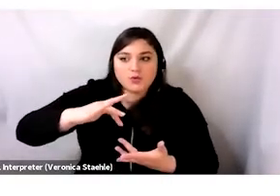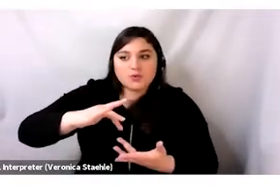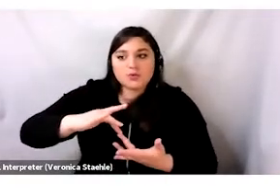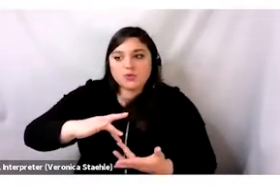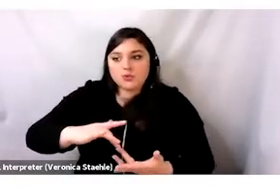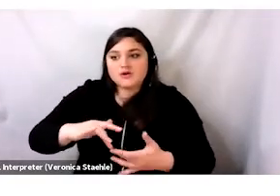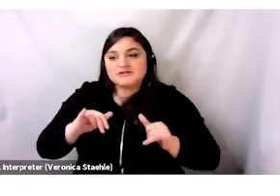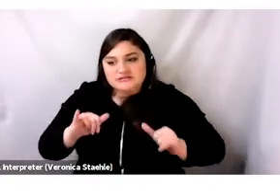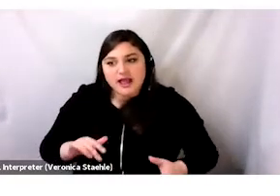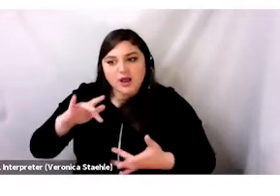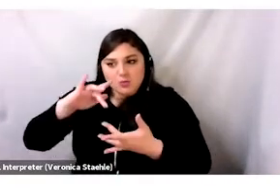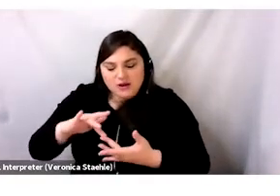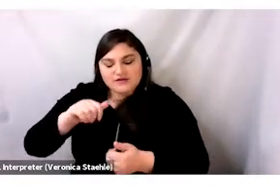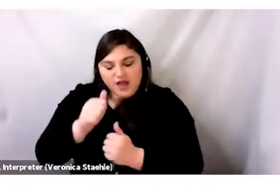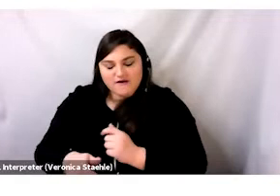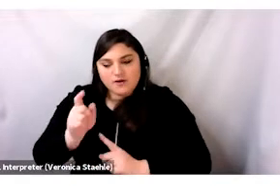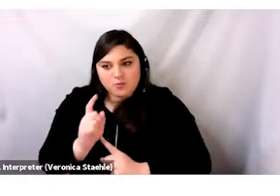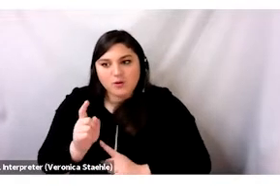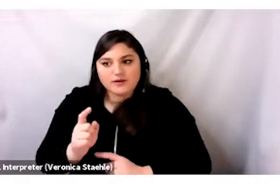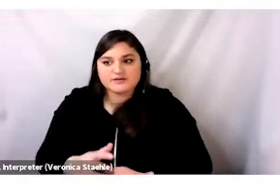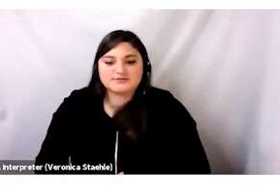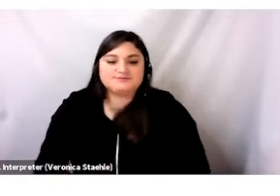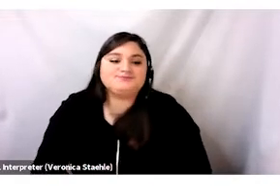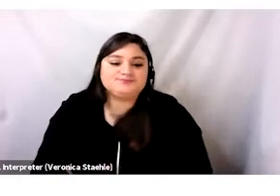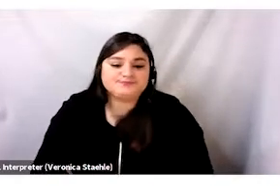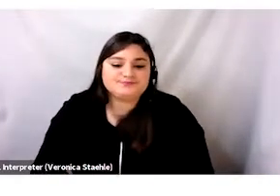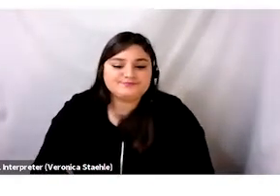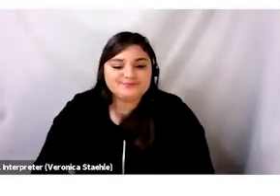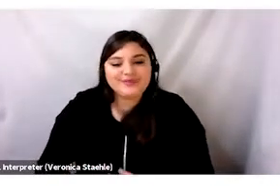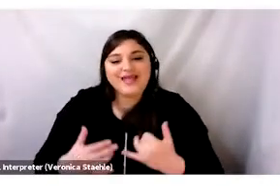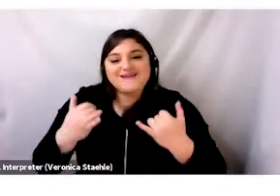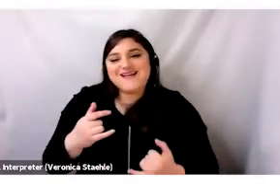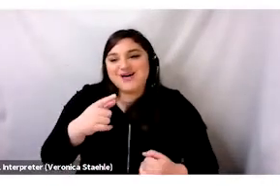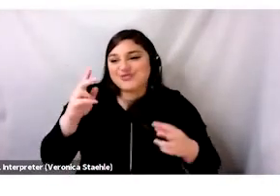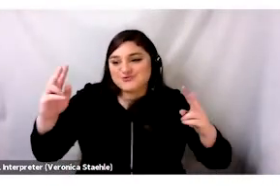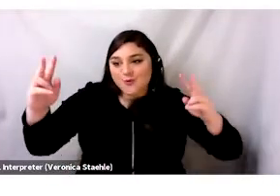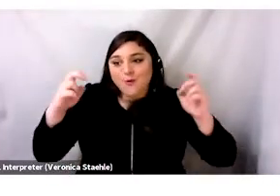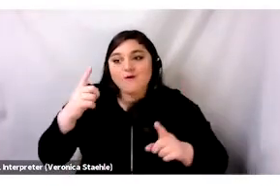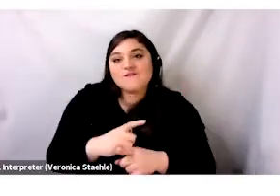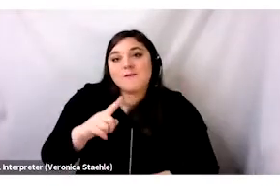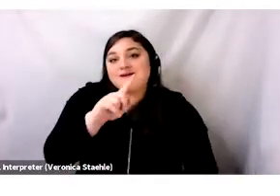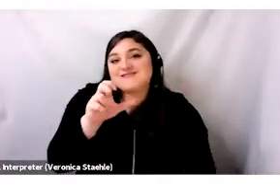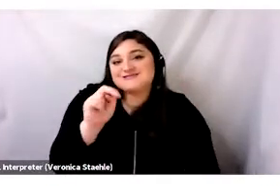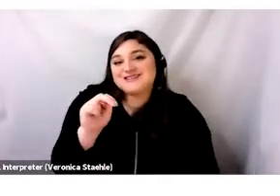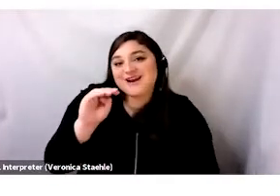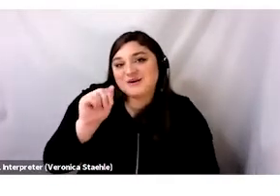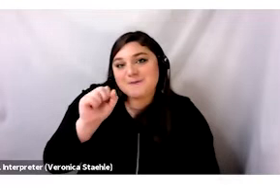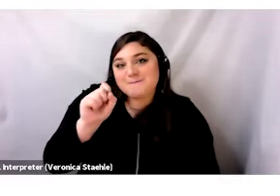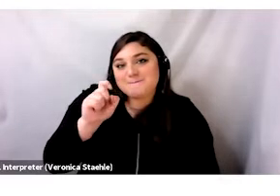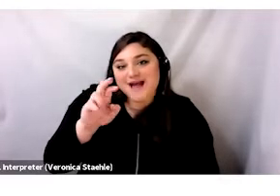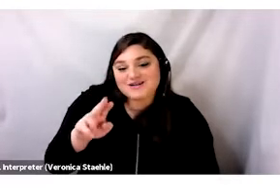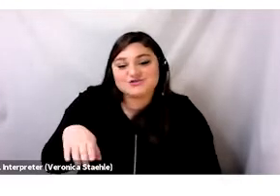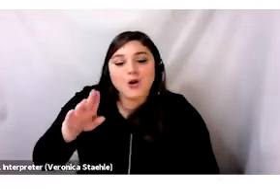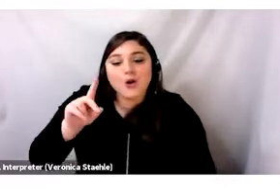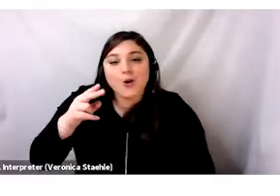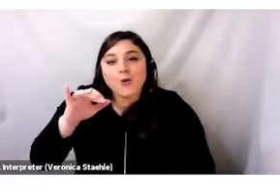And this is a quote by the Zen monk and Buddhist philosopher Thich Nhat Hanh. You can close your eyes